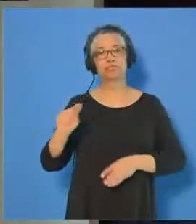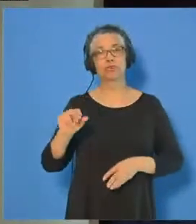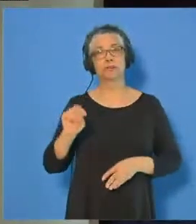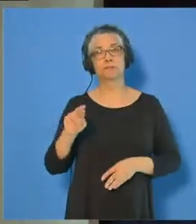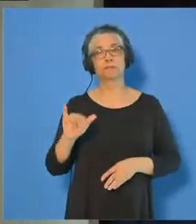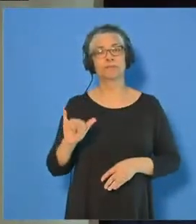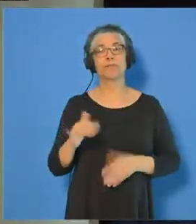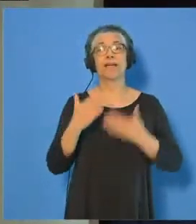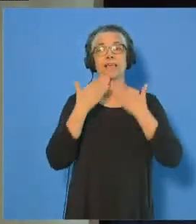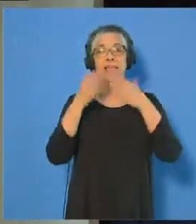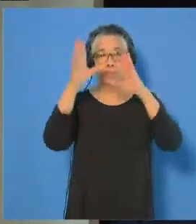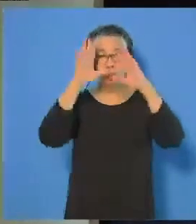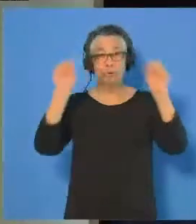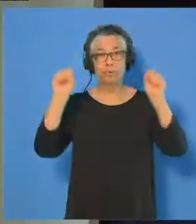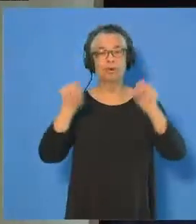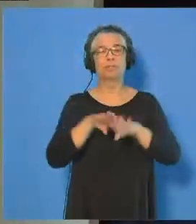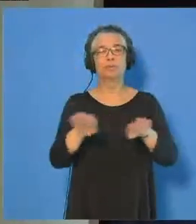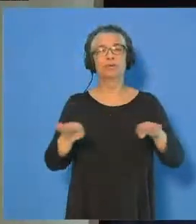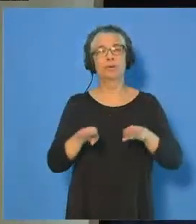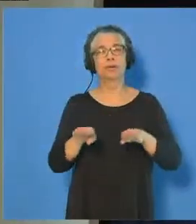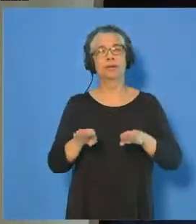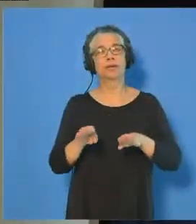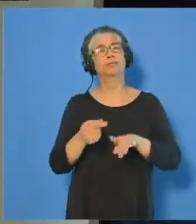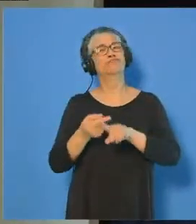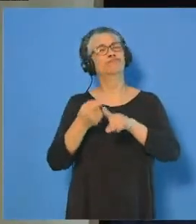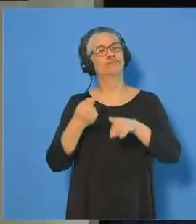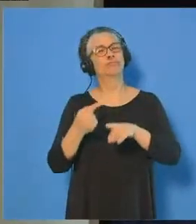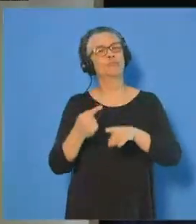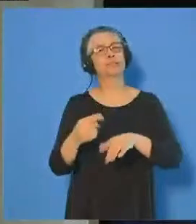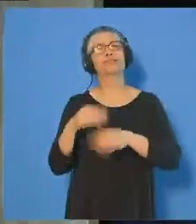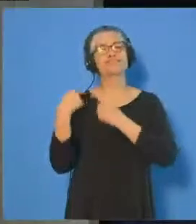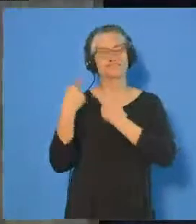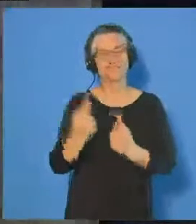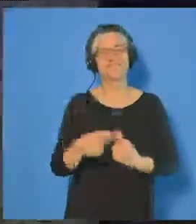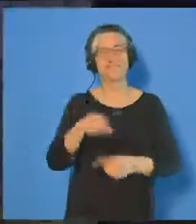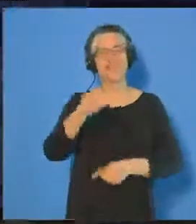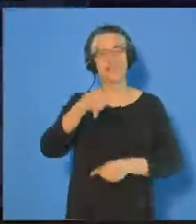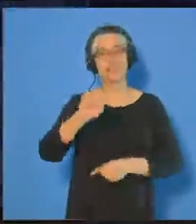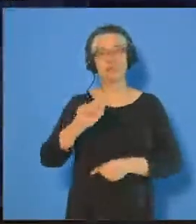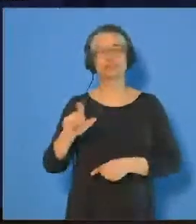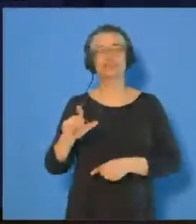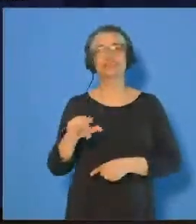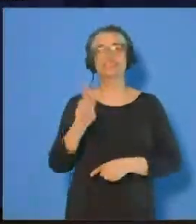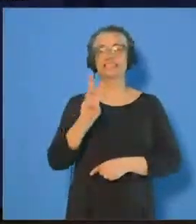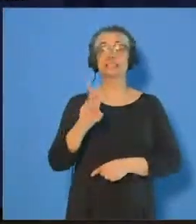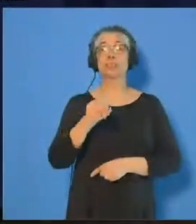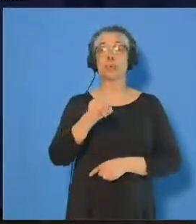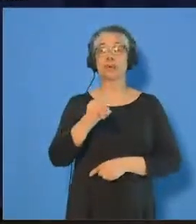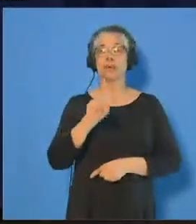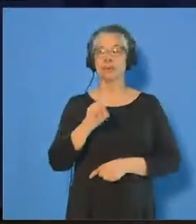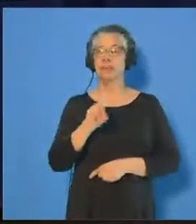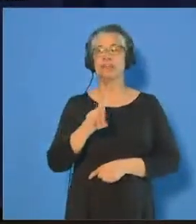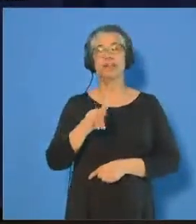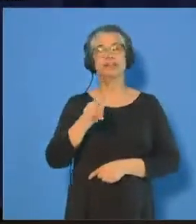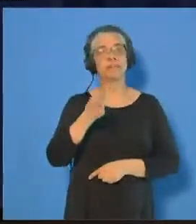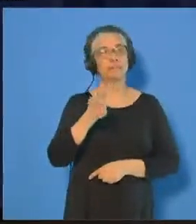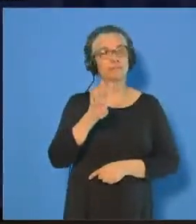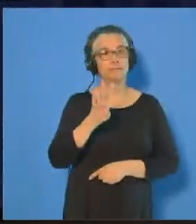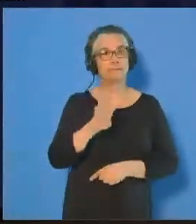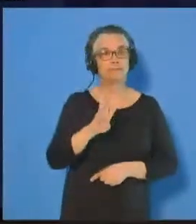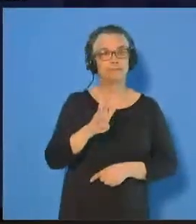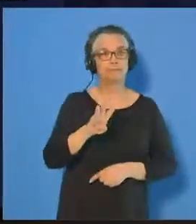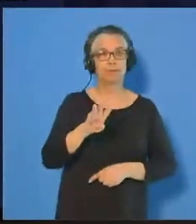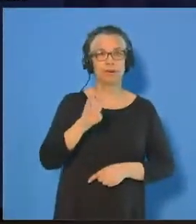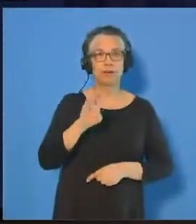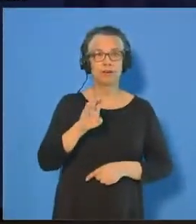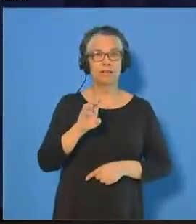good afternoon, Bermuda. Since April 6th, 184,000 stops have been recorded by the Bermuda Police Service